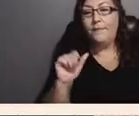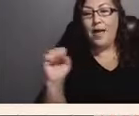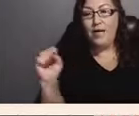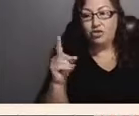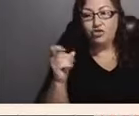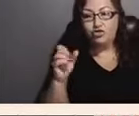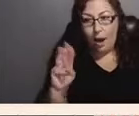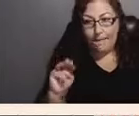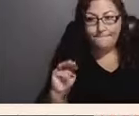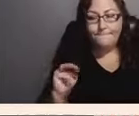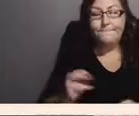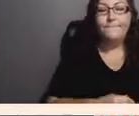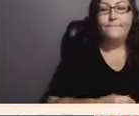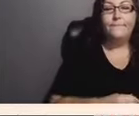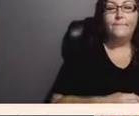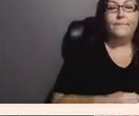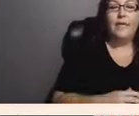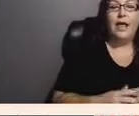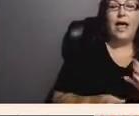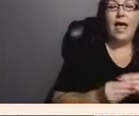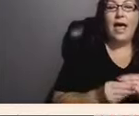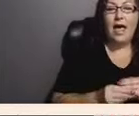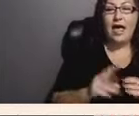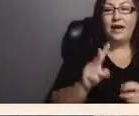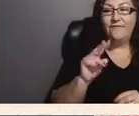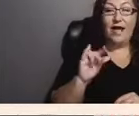add in a string instrument. How about violin?